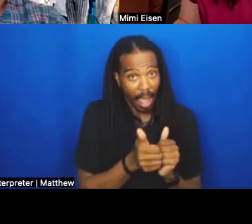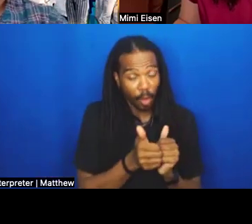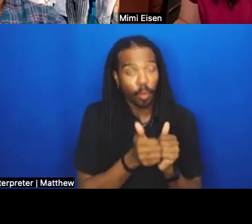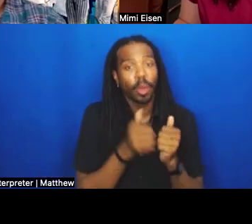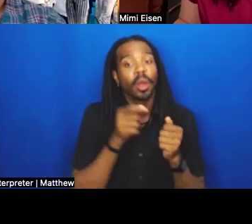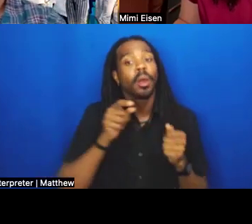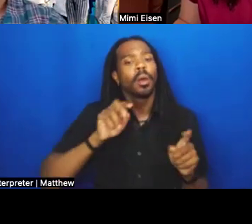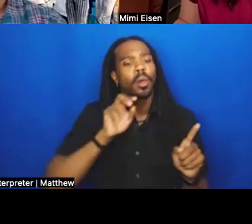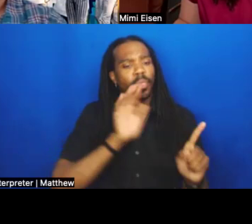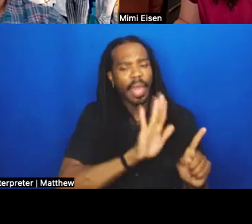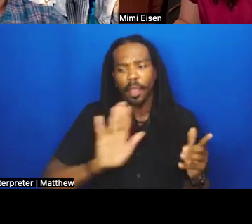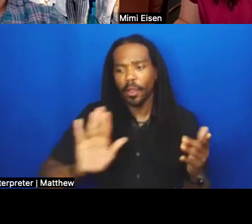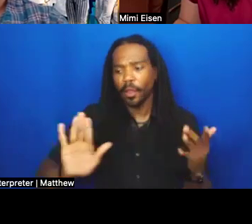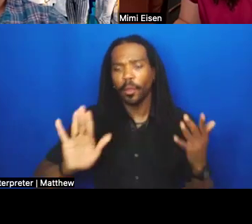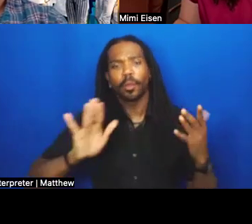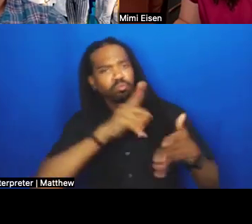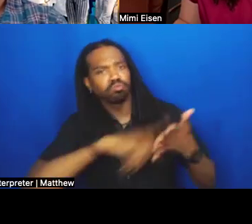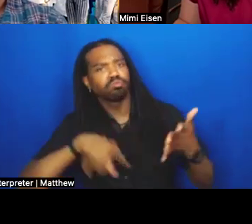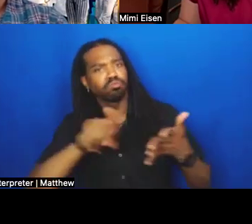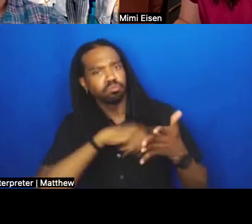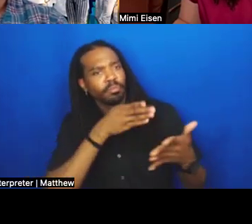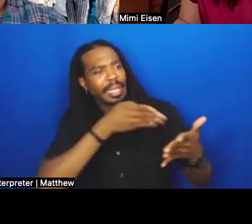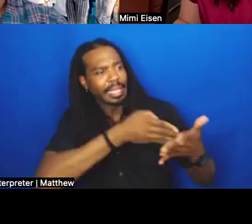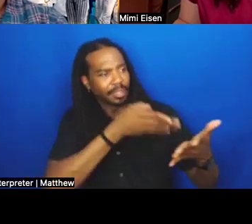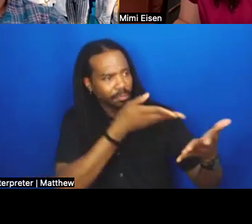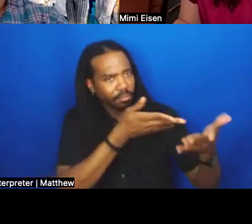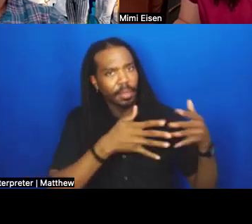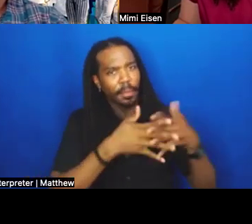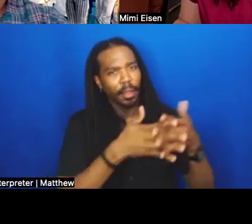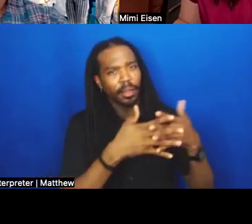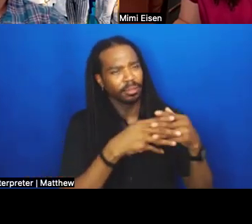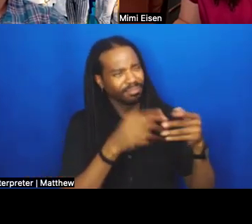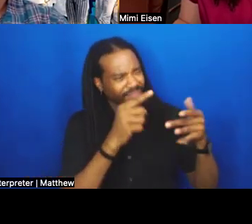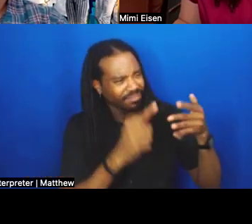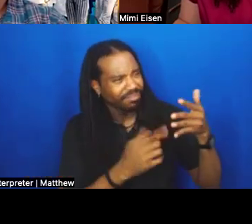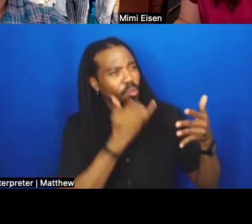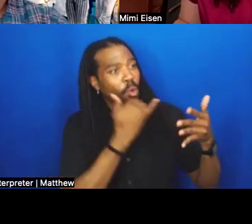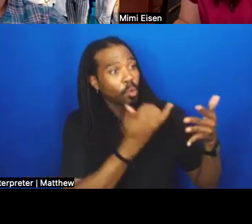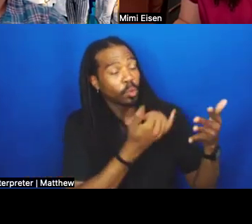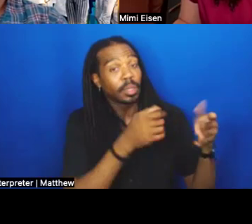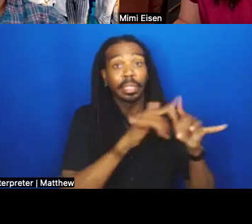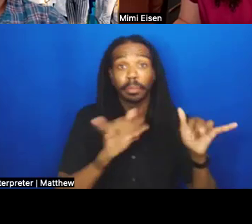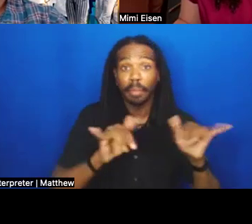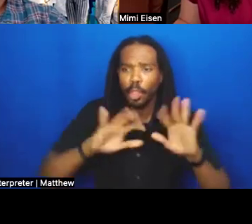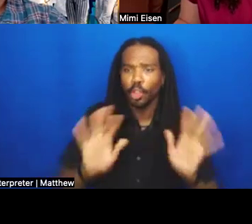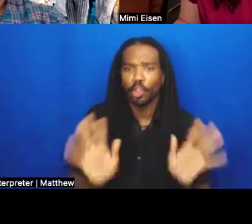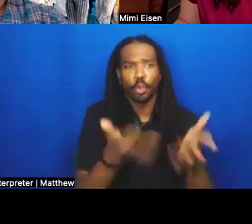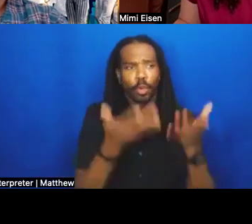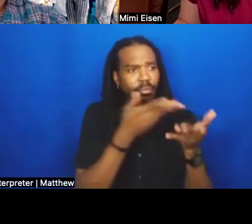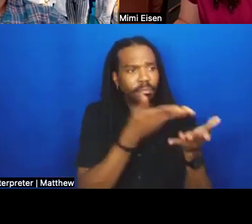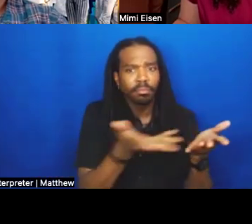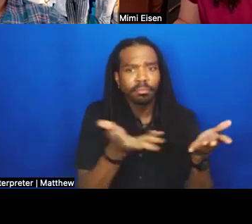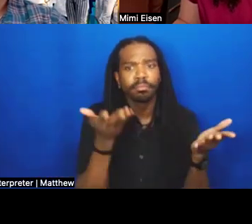the very unequal state of things, but also by urging their audiences to consider other ways that the world might